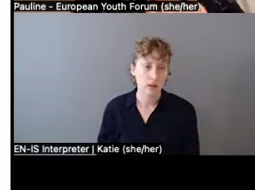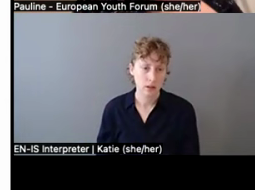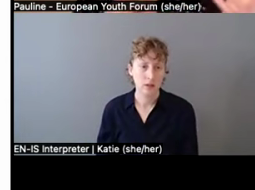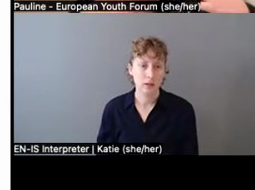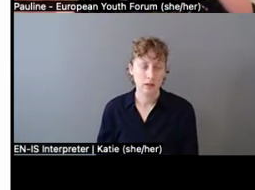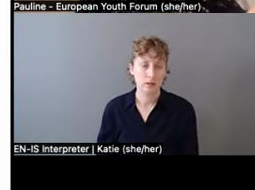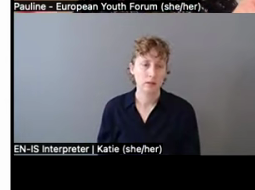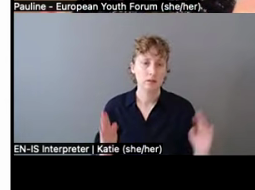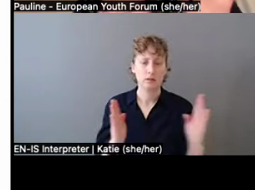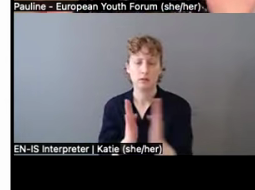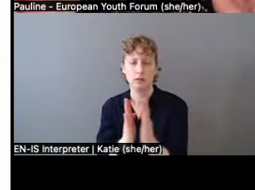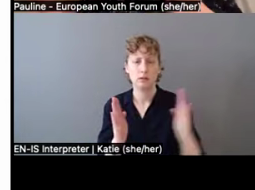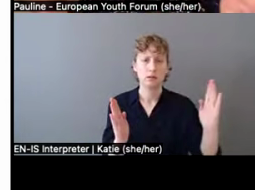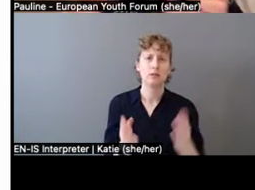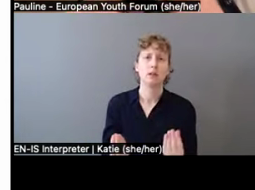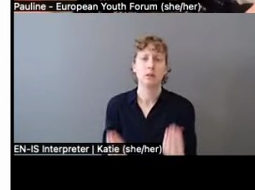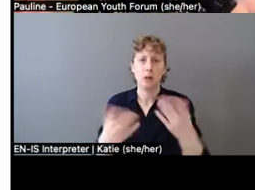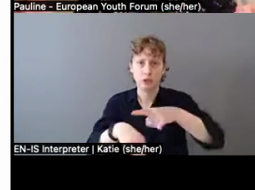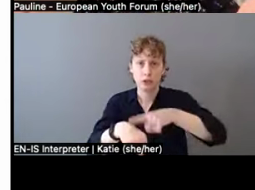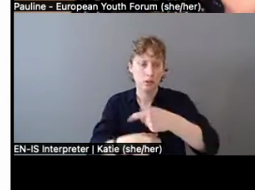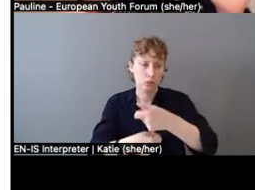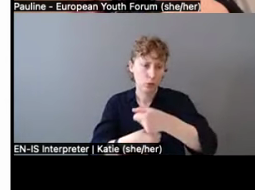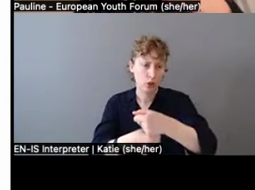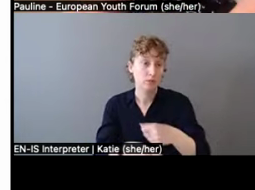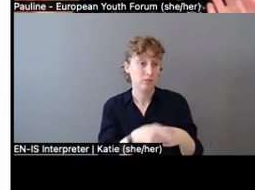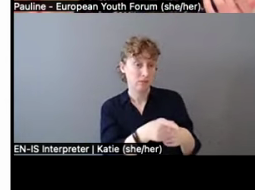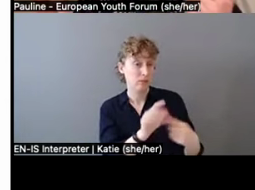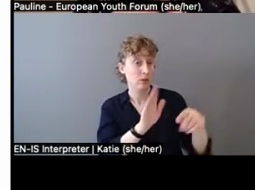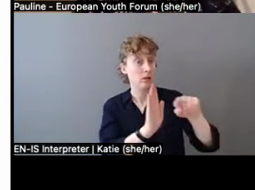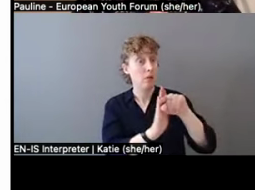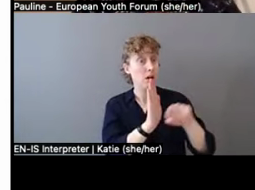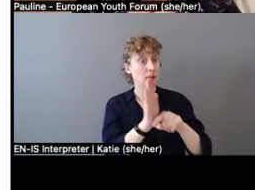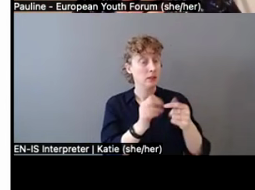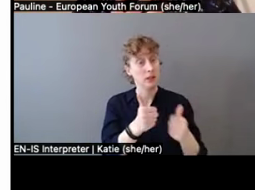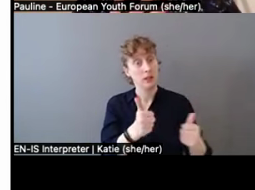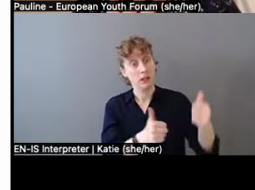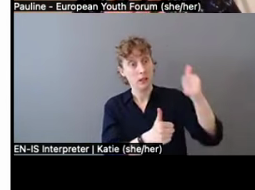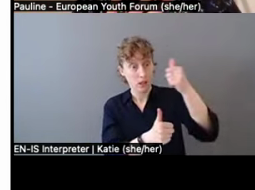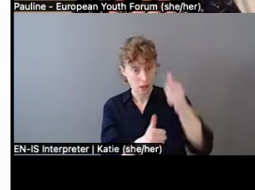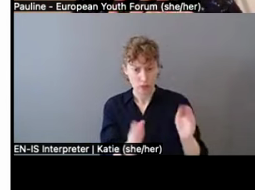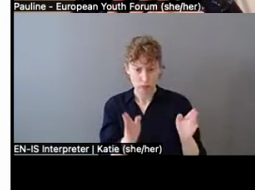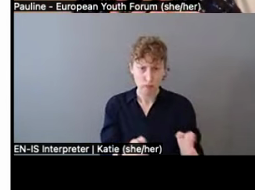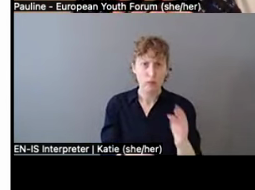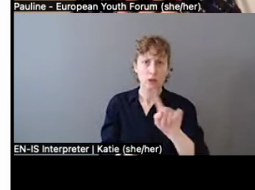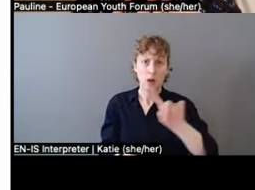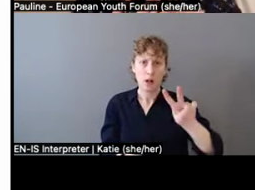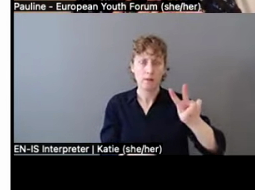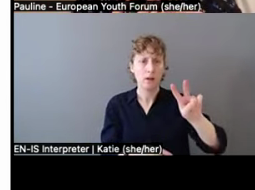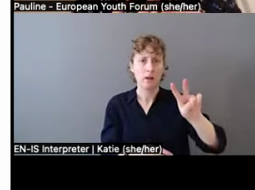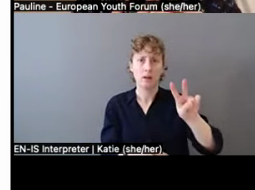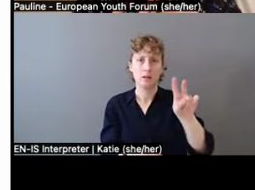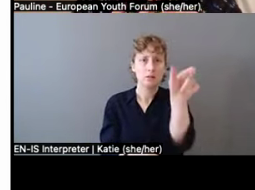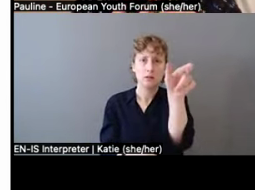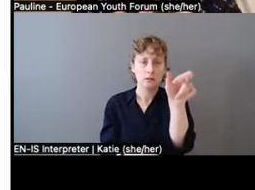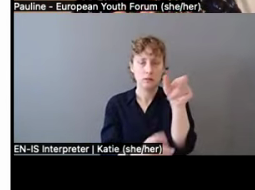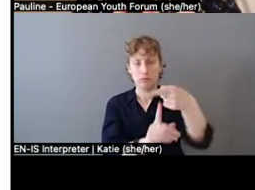job. So for a policy officer who will work, for example, for 12 months, it can also be less. This is just an example. So make sure that the